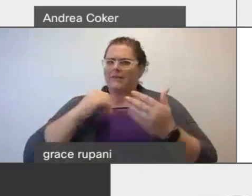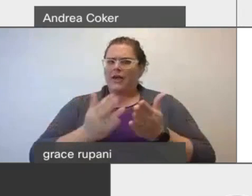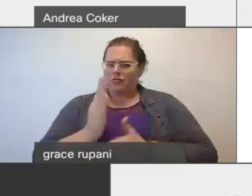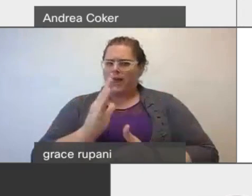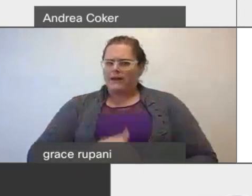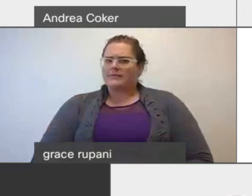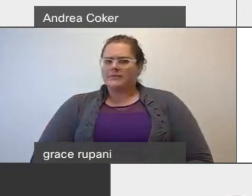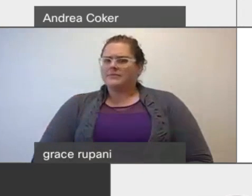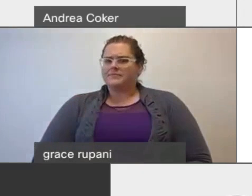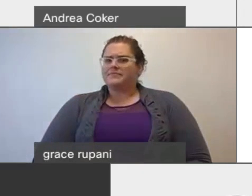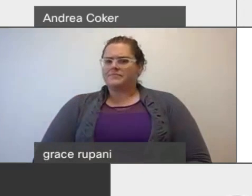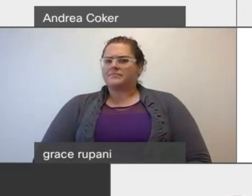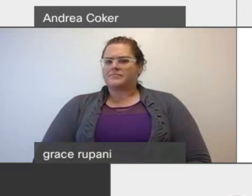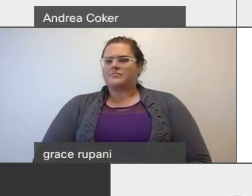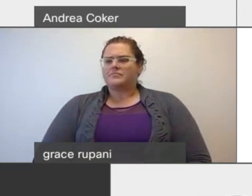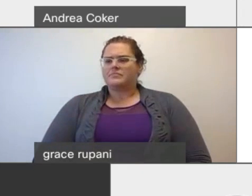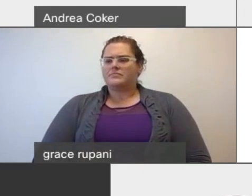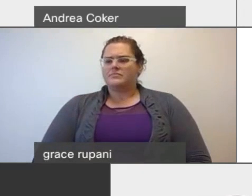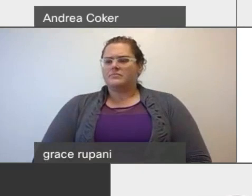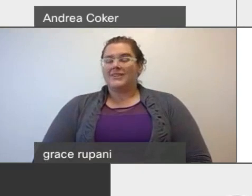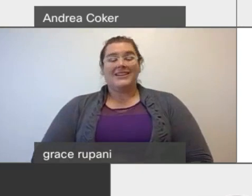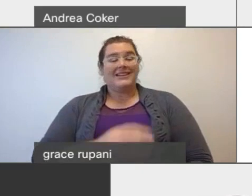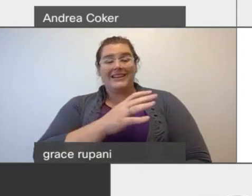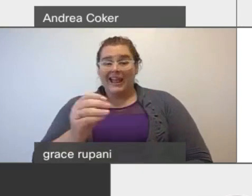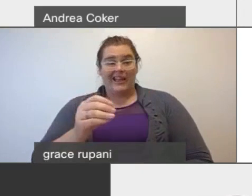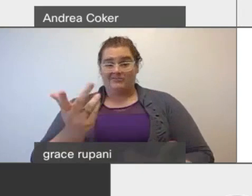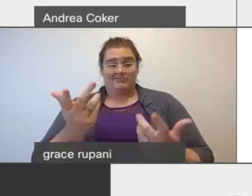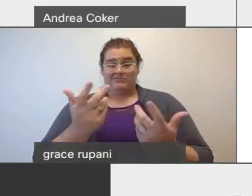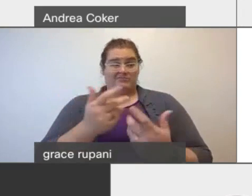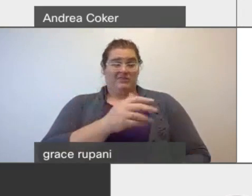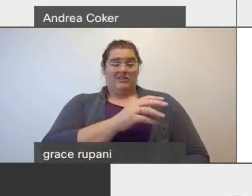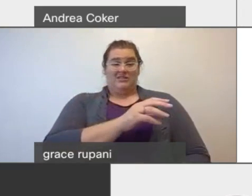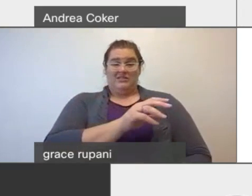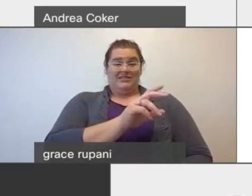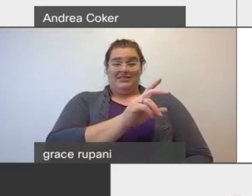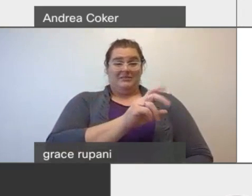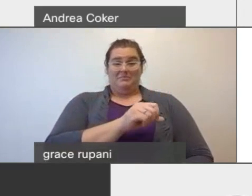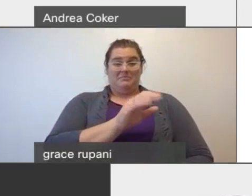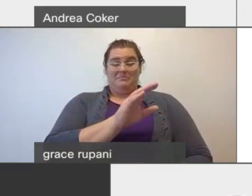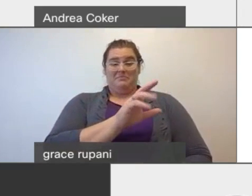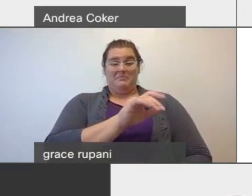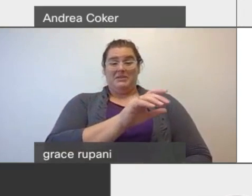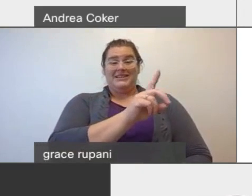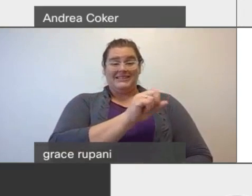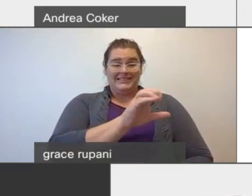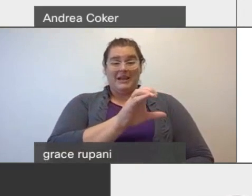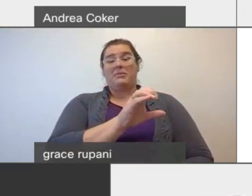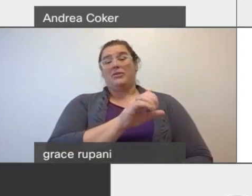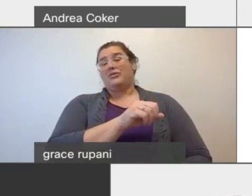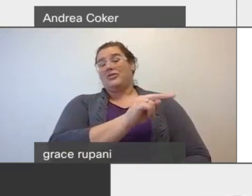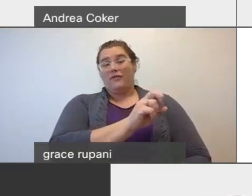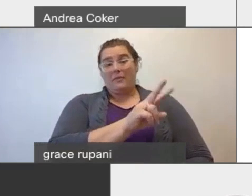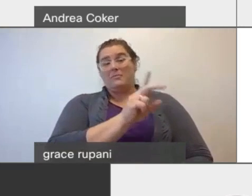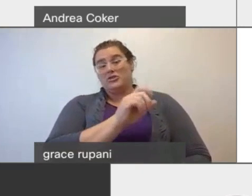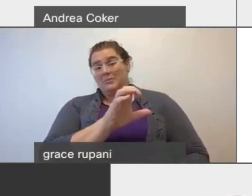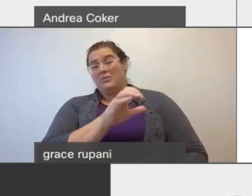prior to the end of December, there was no vaccine and we had folks providing services. And so what it